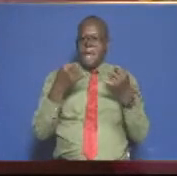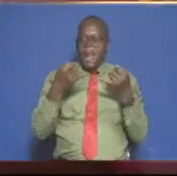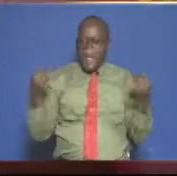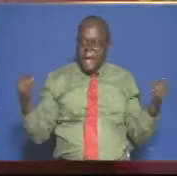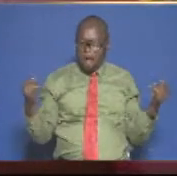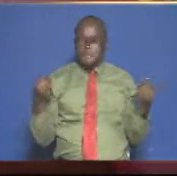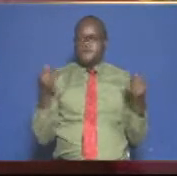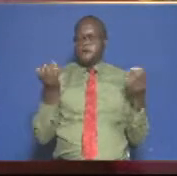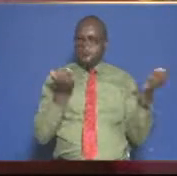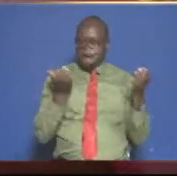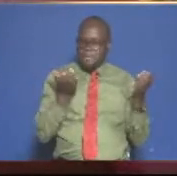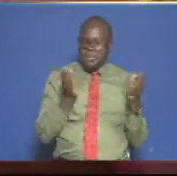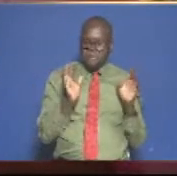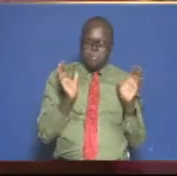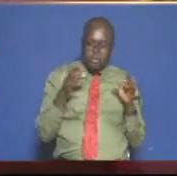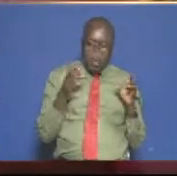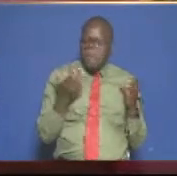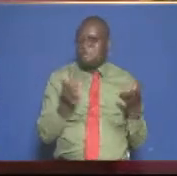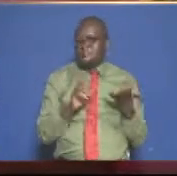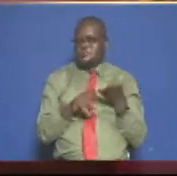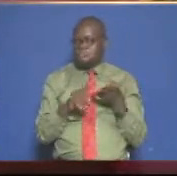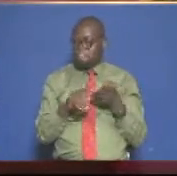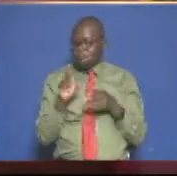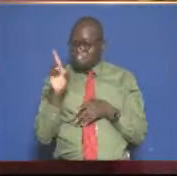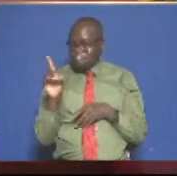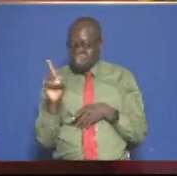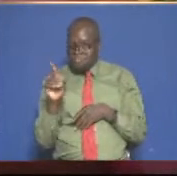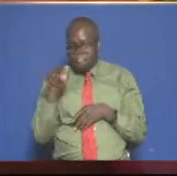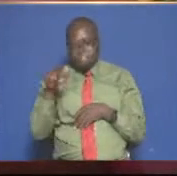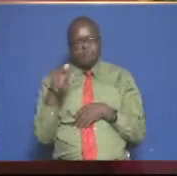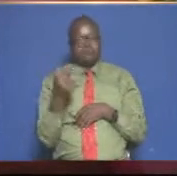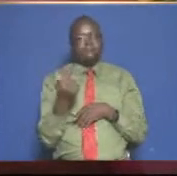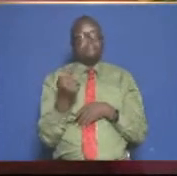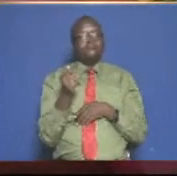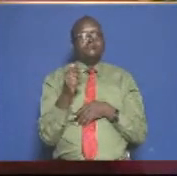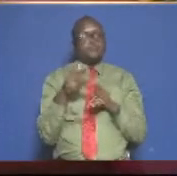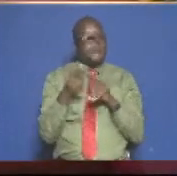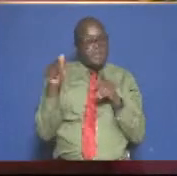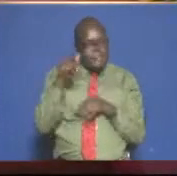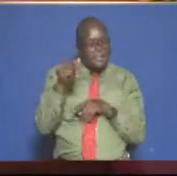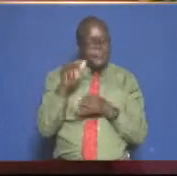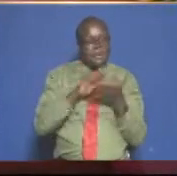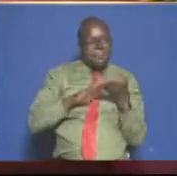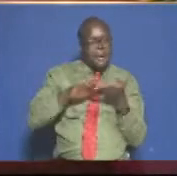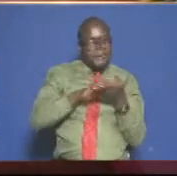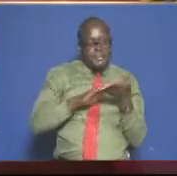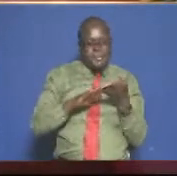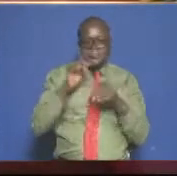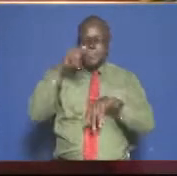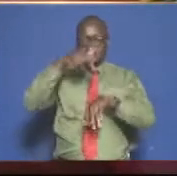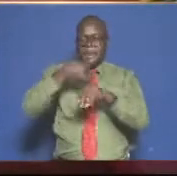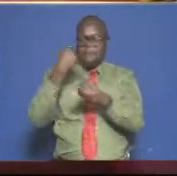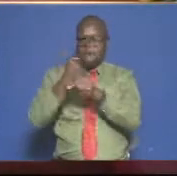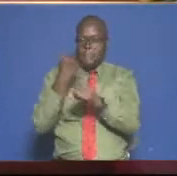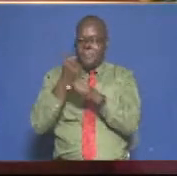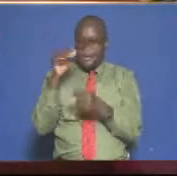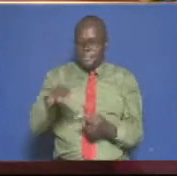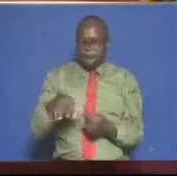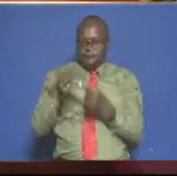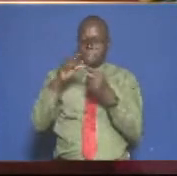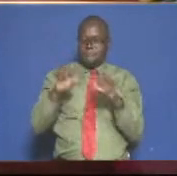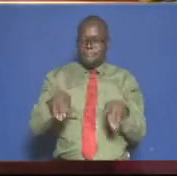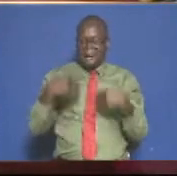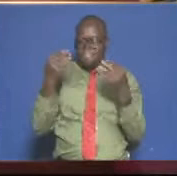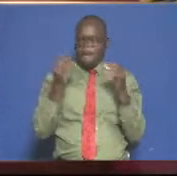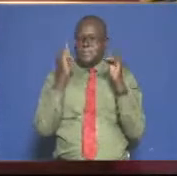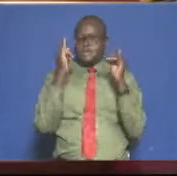and medium-sized enterprises. D, on dispatch basis during operations, priorities given to